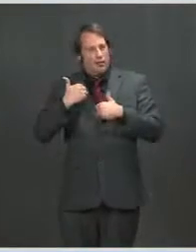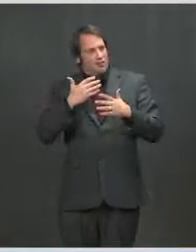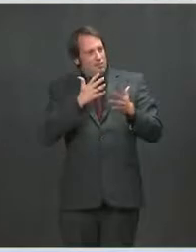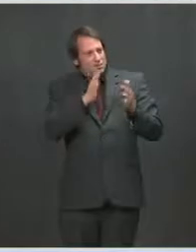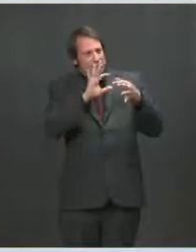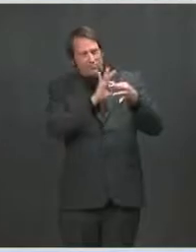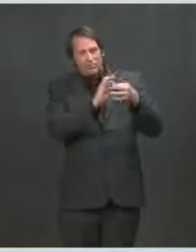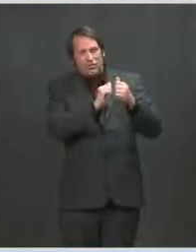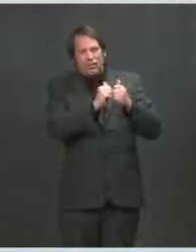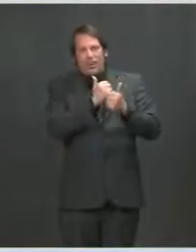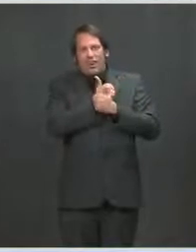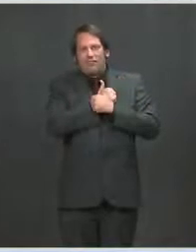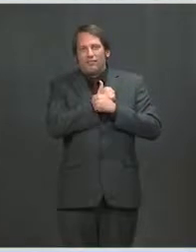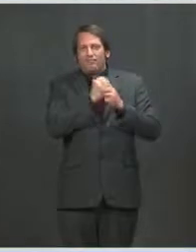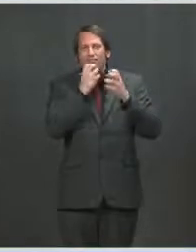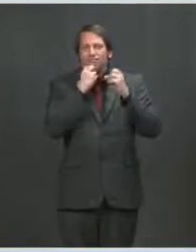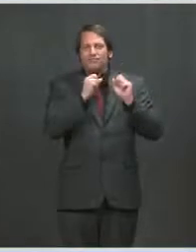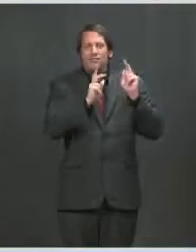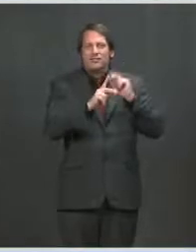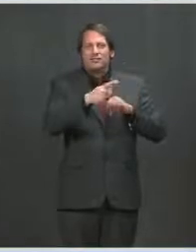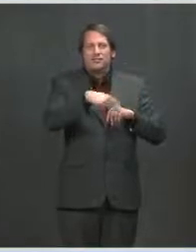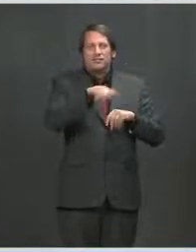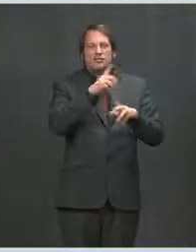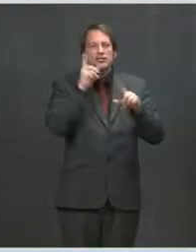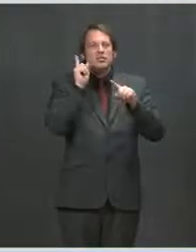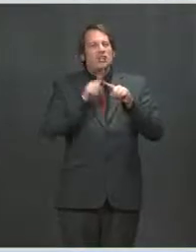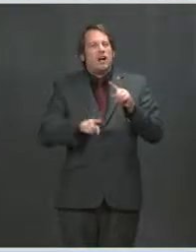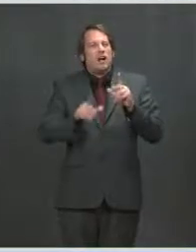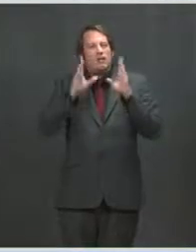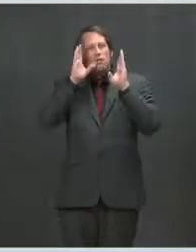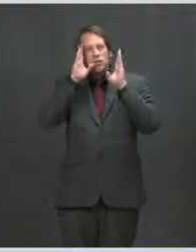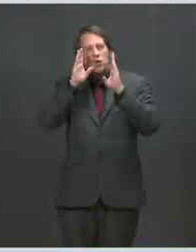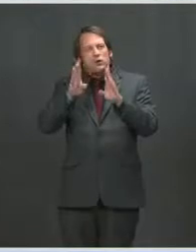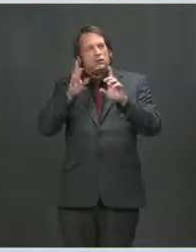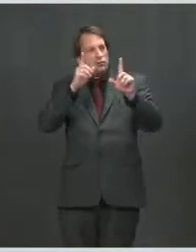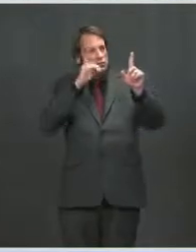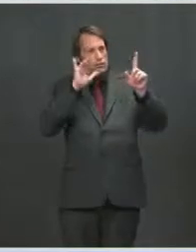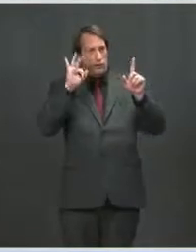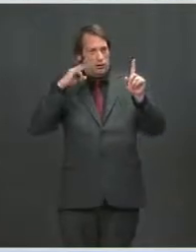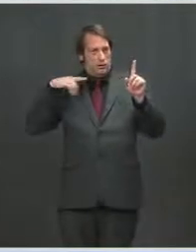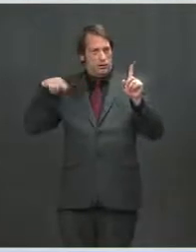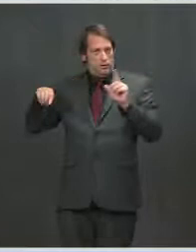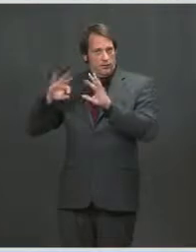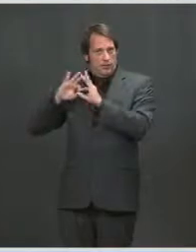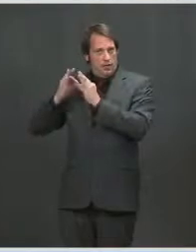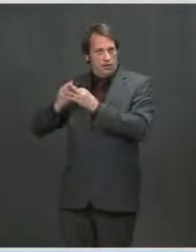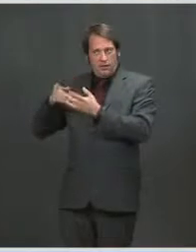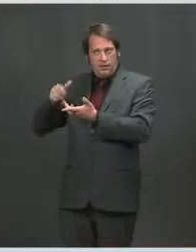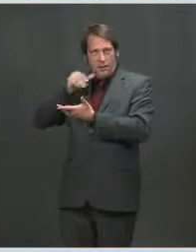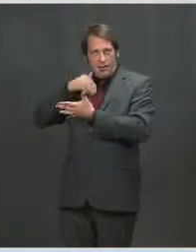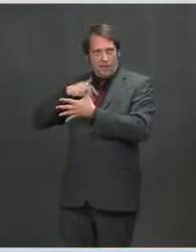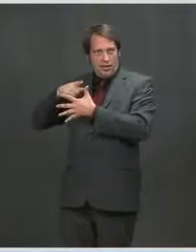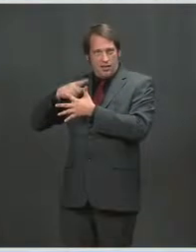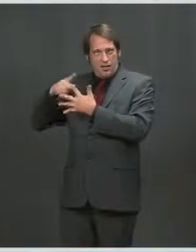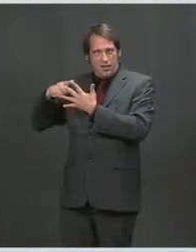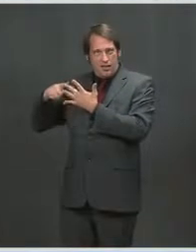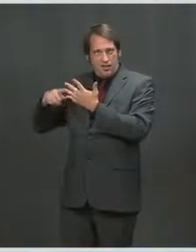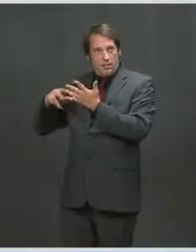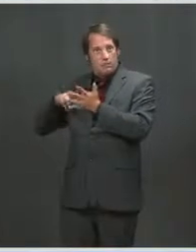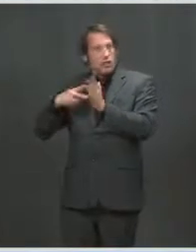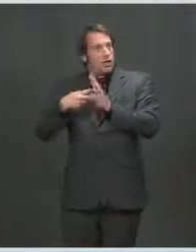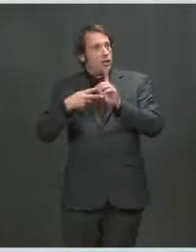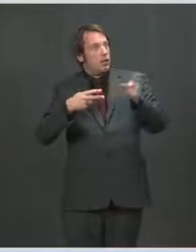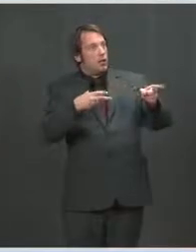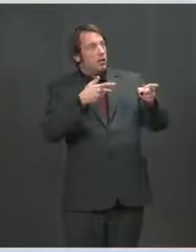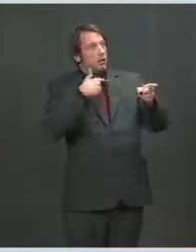members cannot be focused on their mission if their families don't have what they need to thrive at home. And we